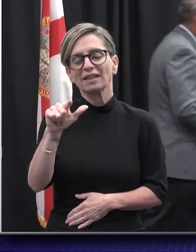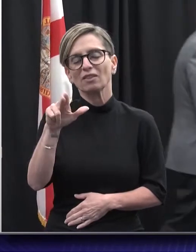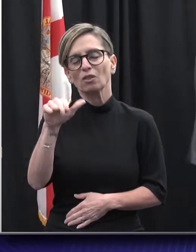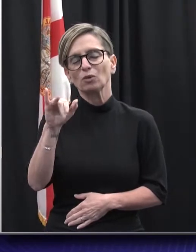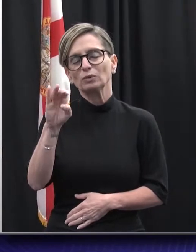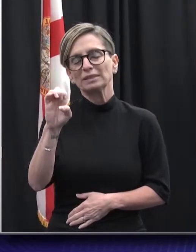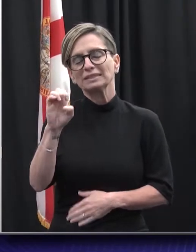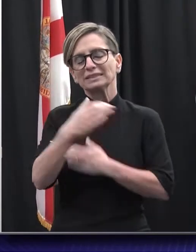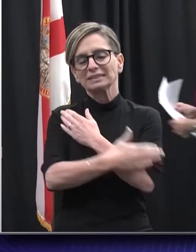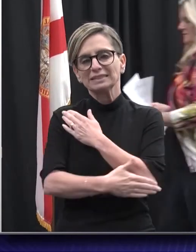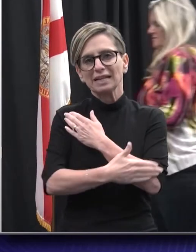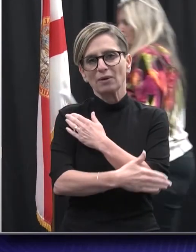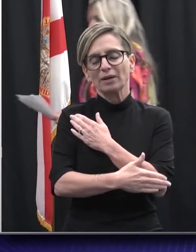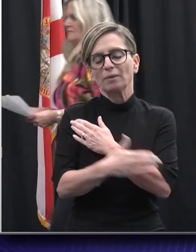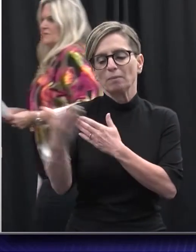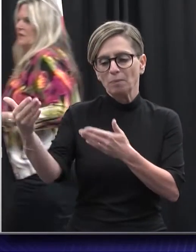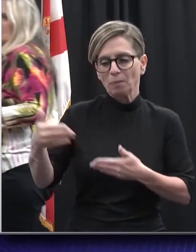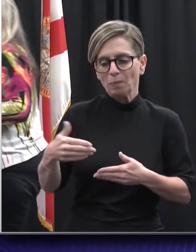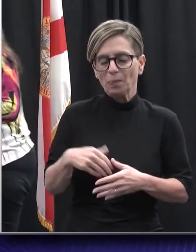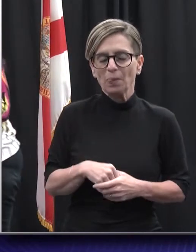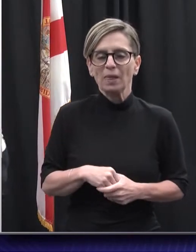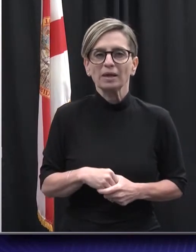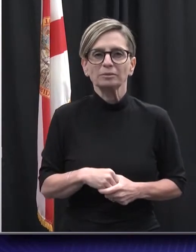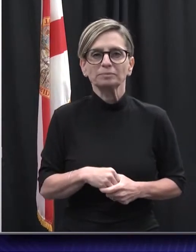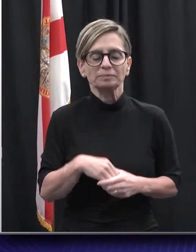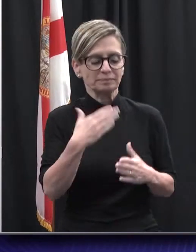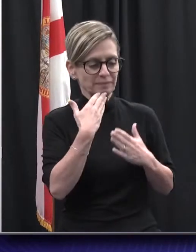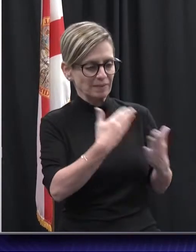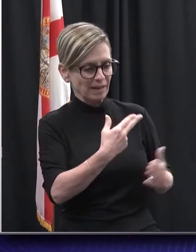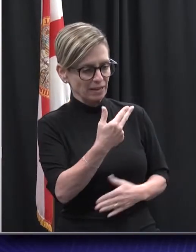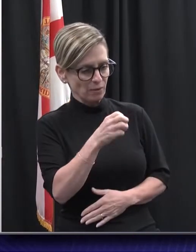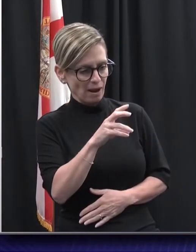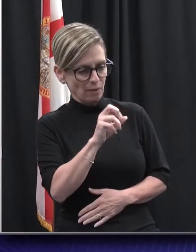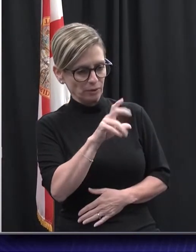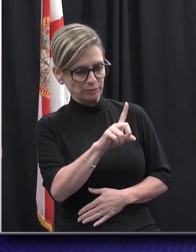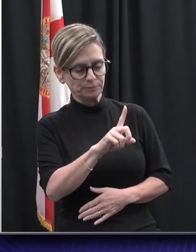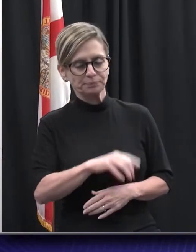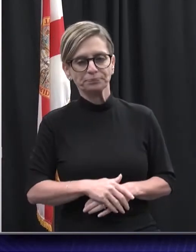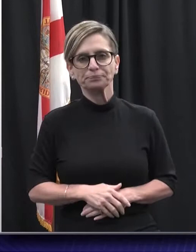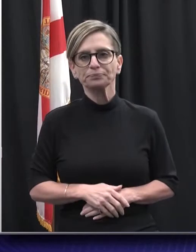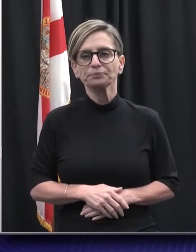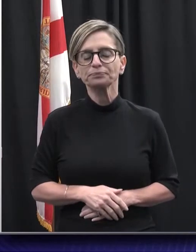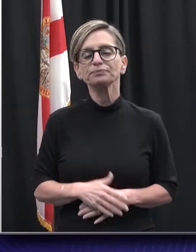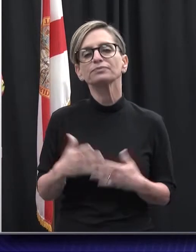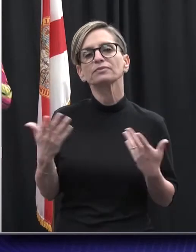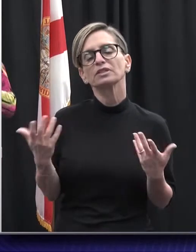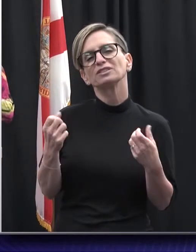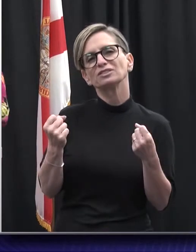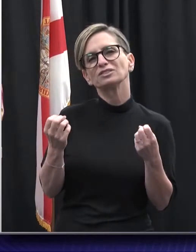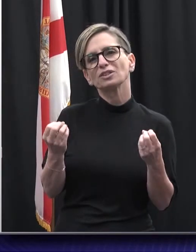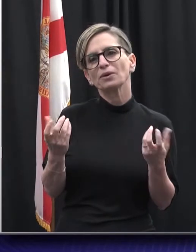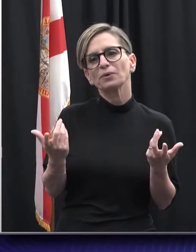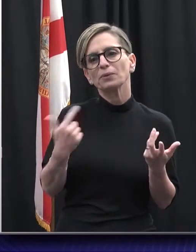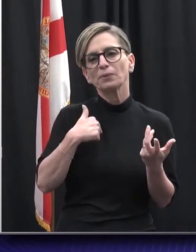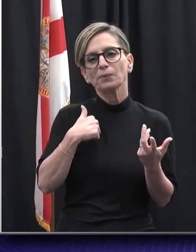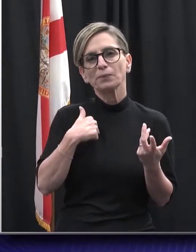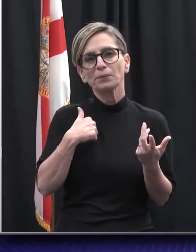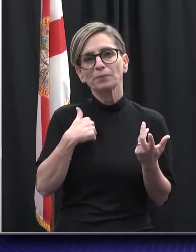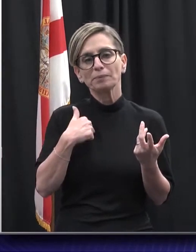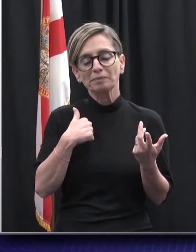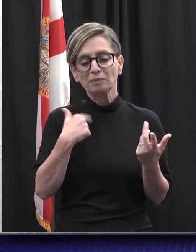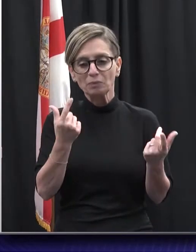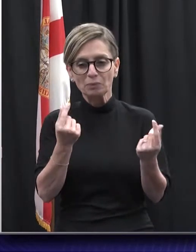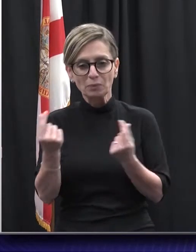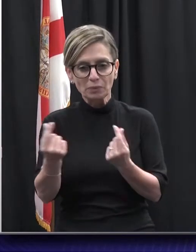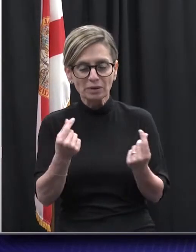Thank you, Howard. So basically what I want to do is